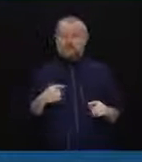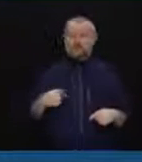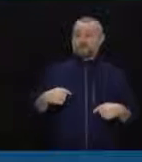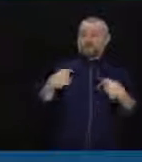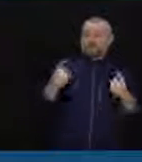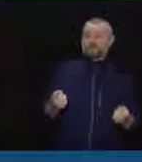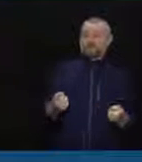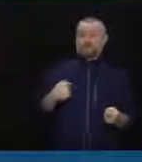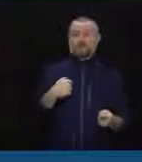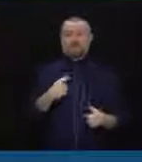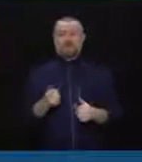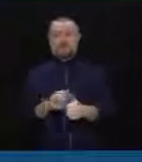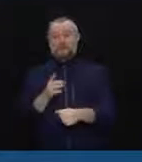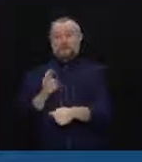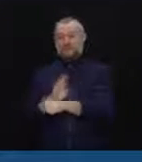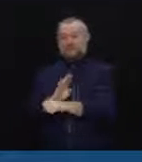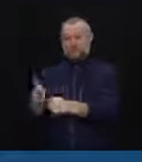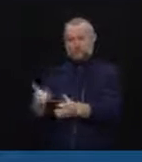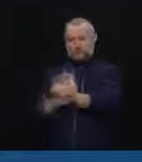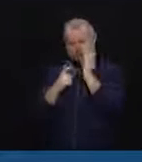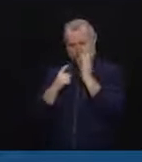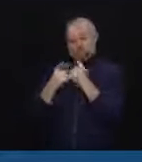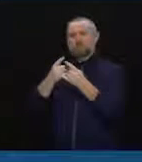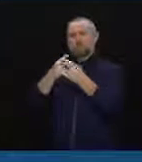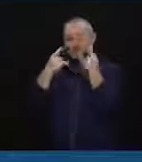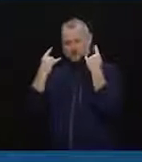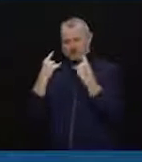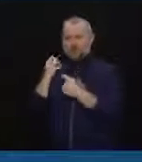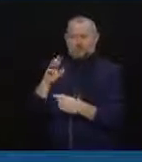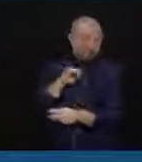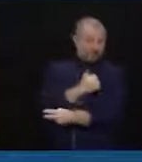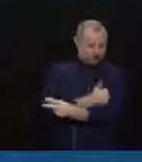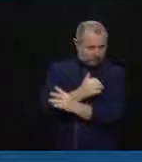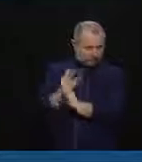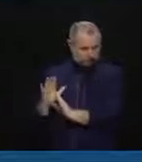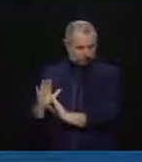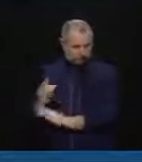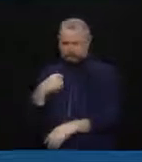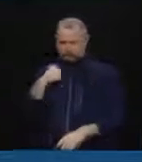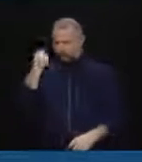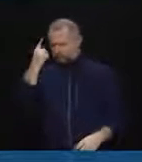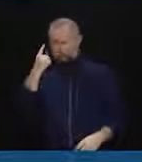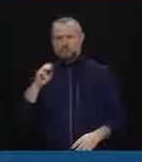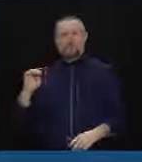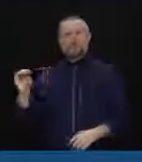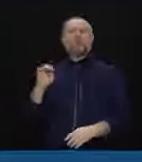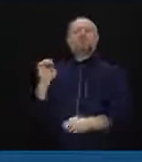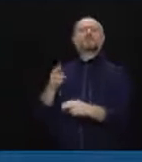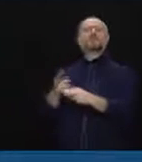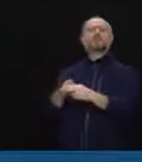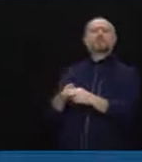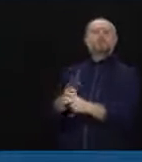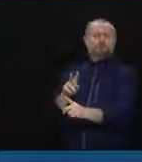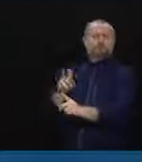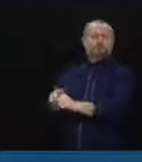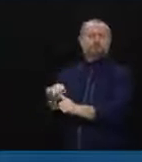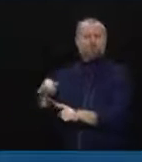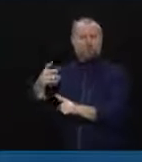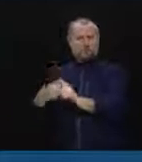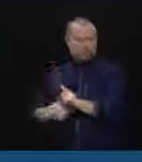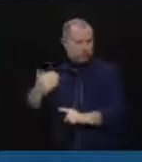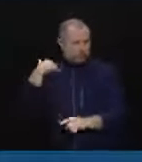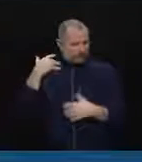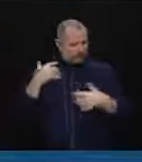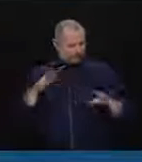businesses. It was an emergency temporary measure put in place literally 2 months ago. And at this